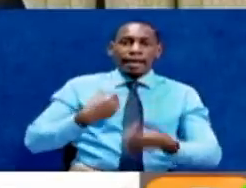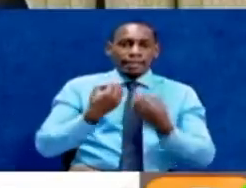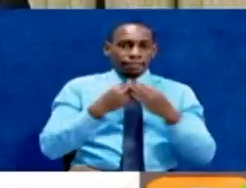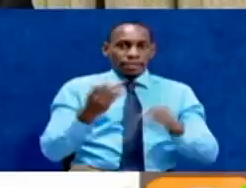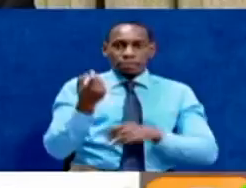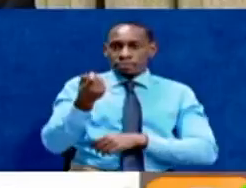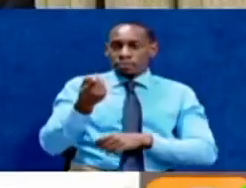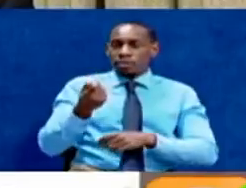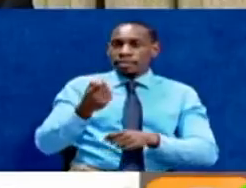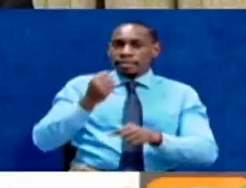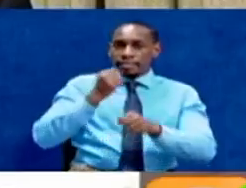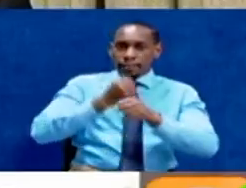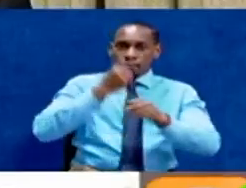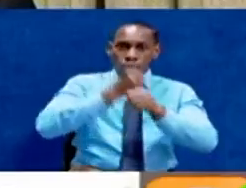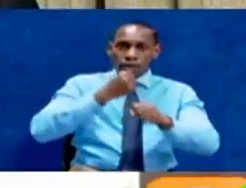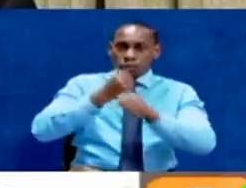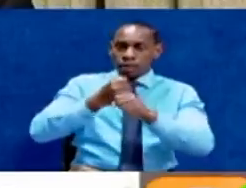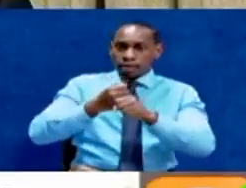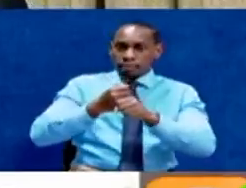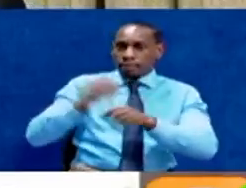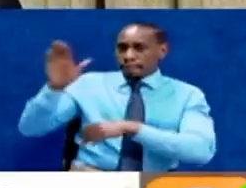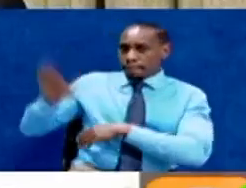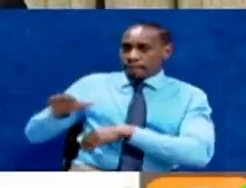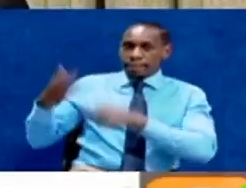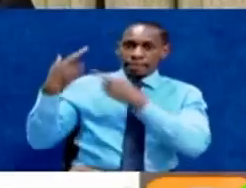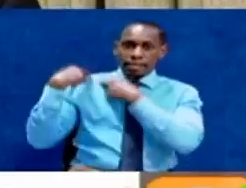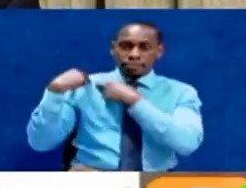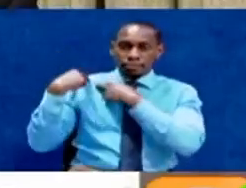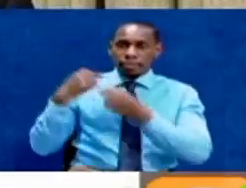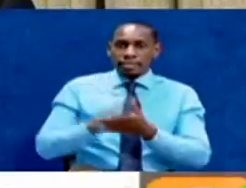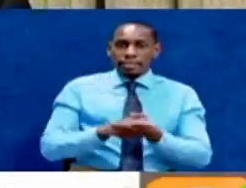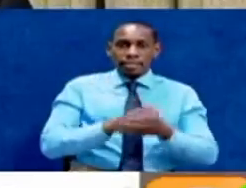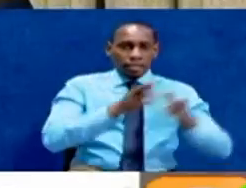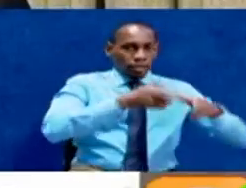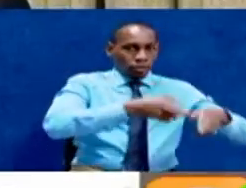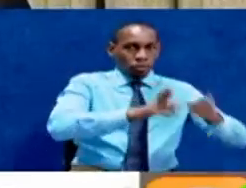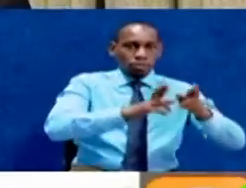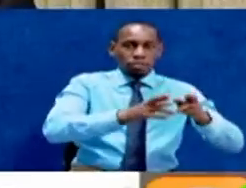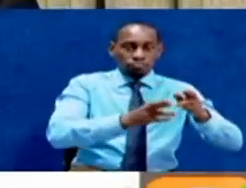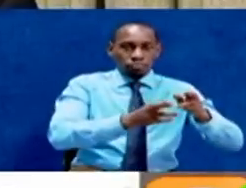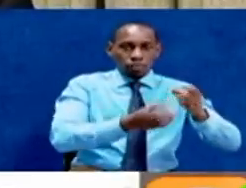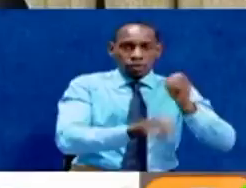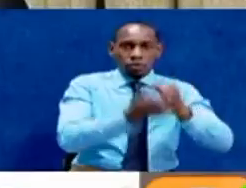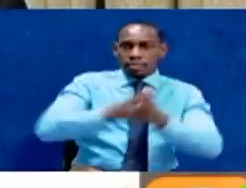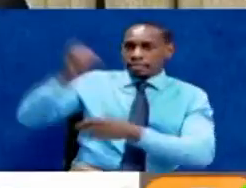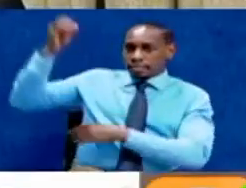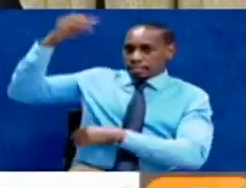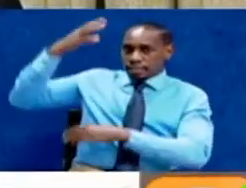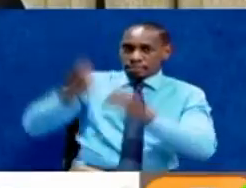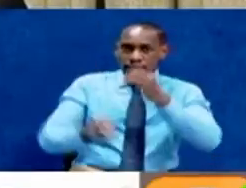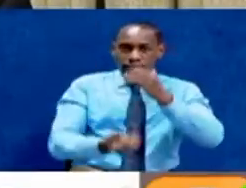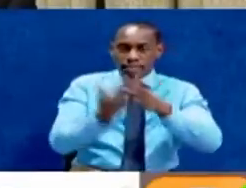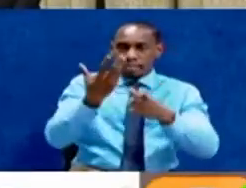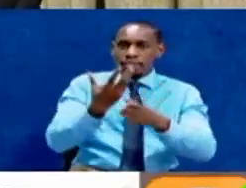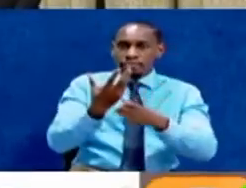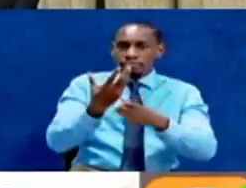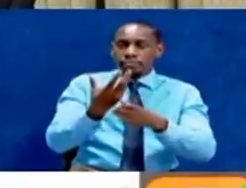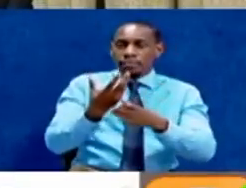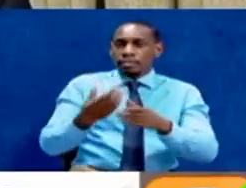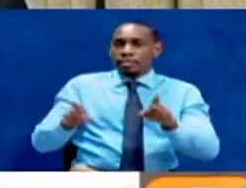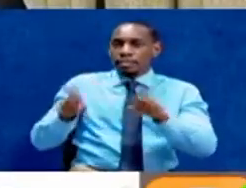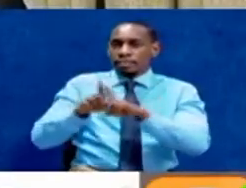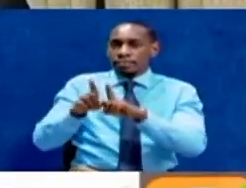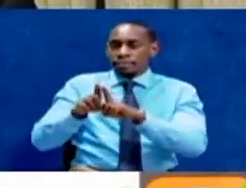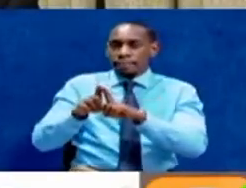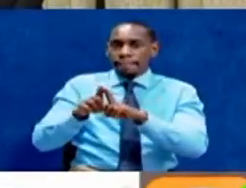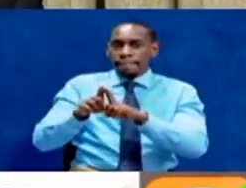trying to do what we are required of parliament. That is when Irons were done, steamer, when that is when TVETs were being collected,